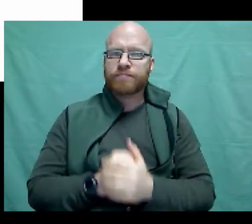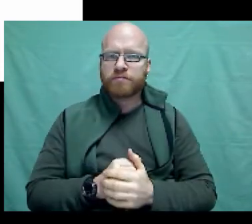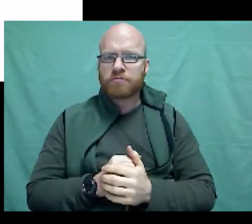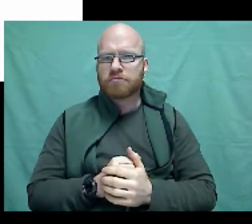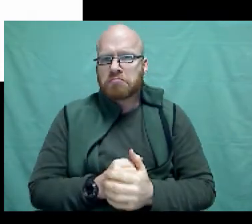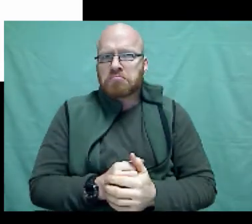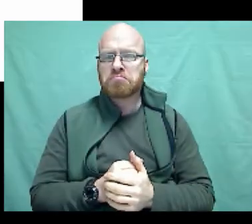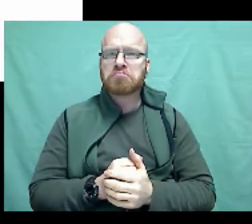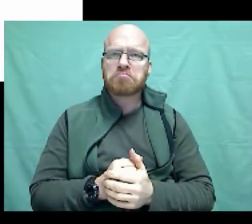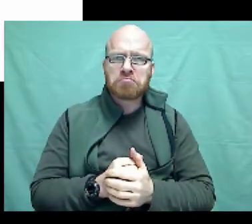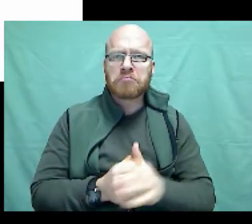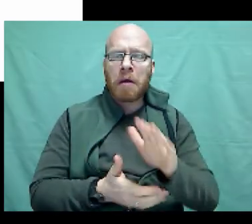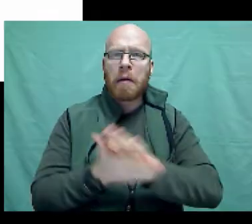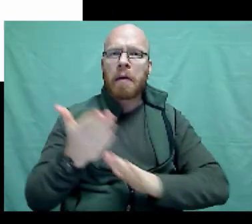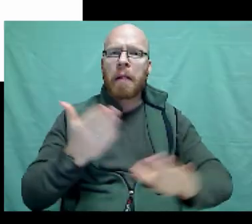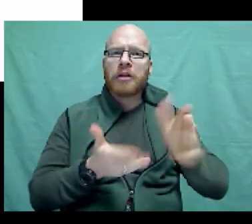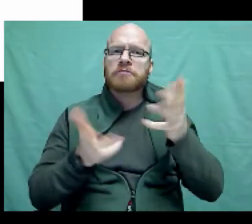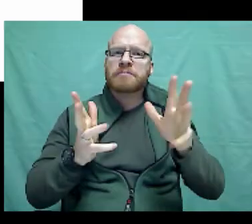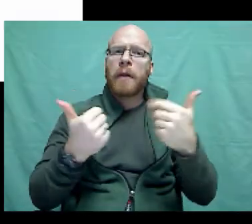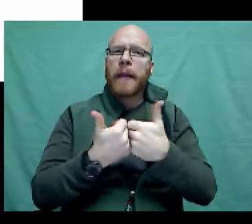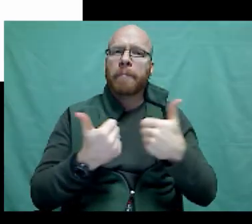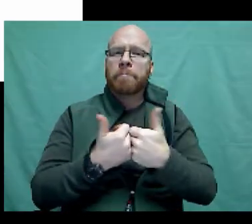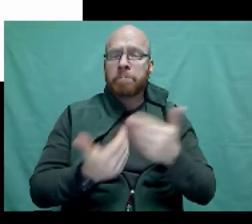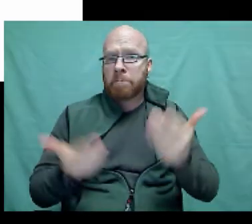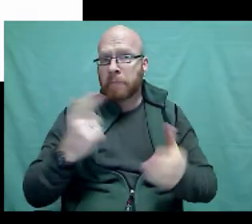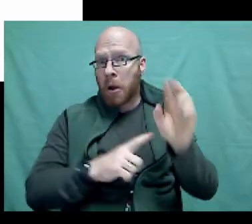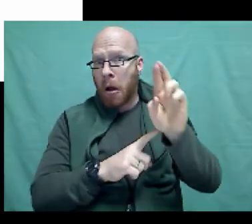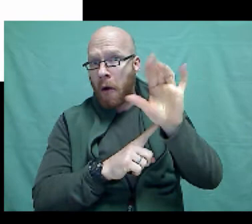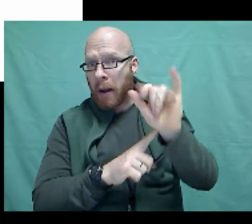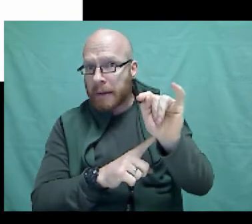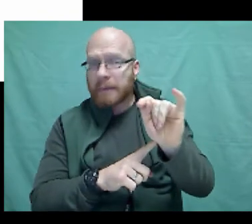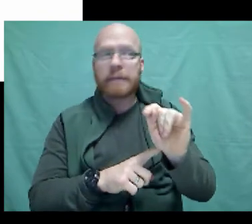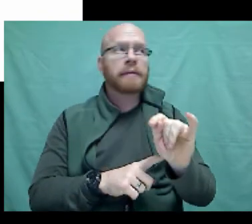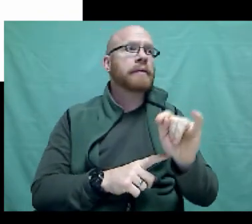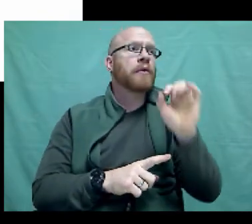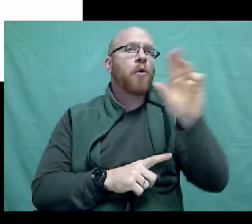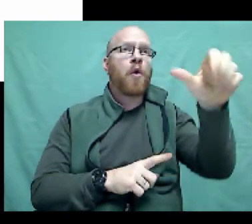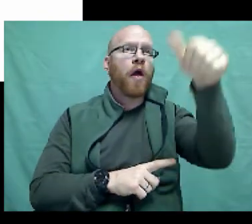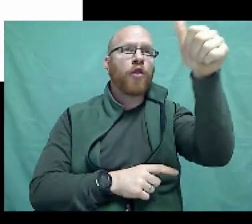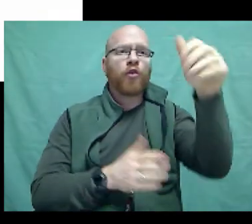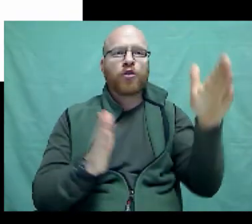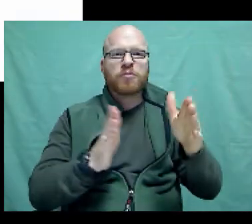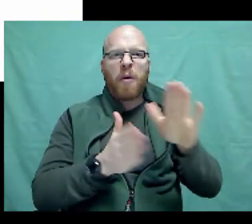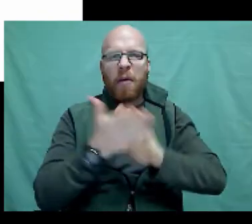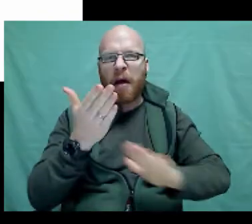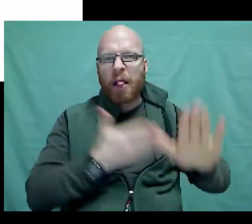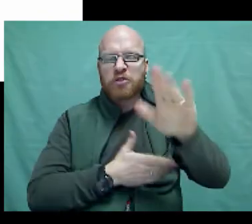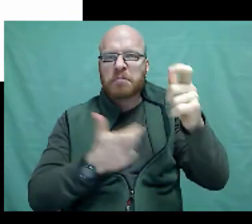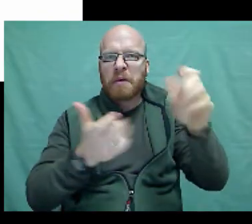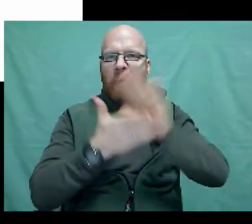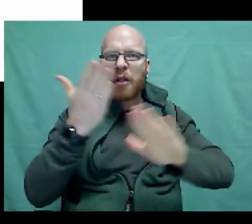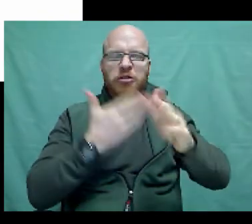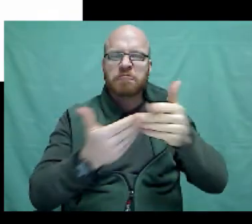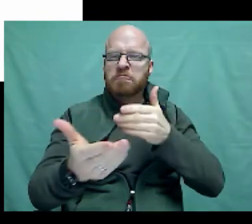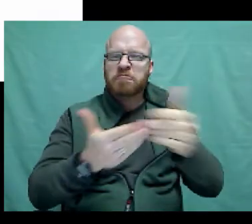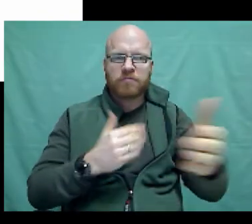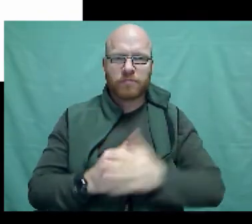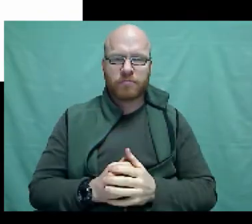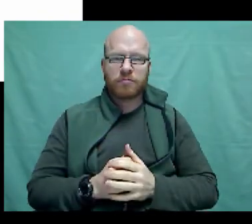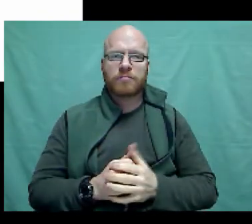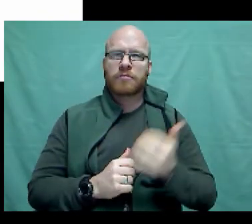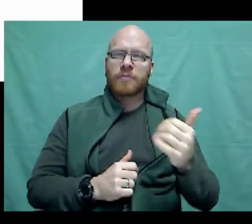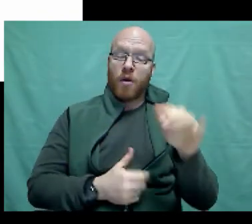Here's a situation. We're at a college basketball game. It could be here at Rochester Institute of Technology. It could be at a smaller college, no